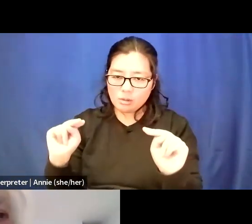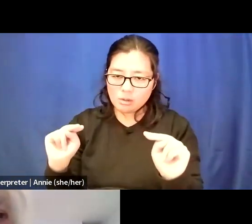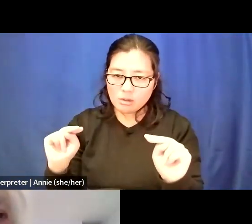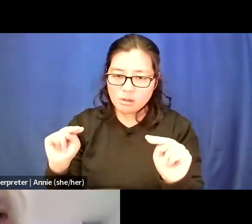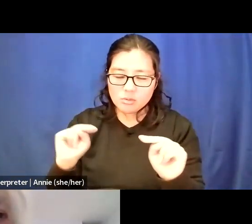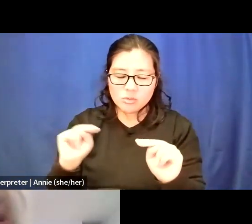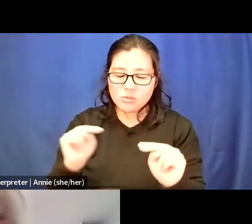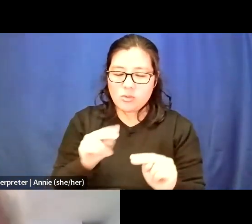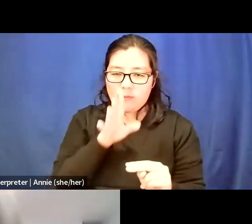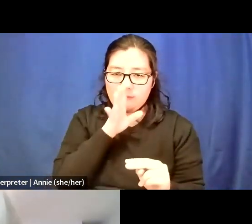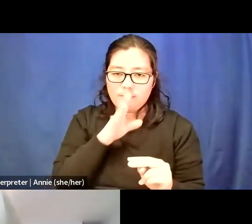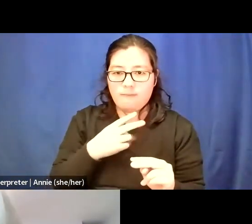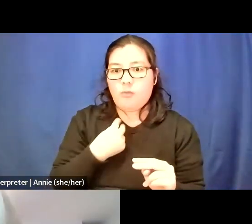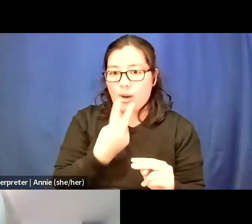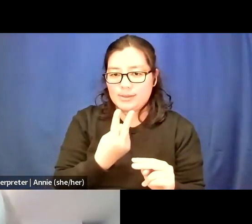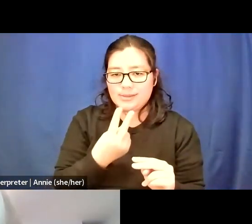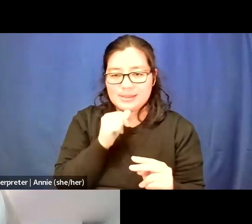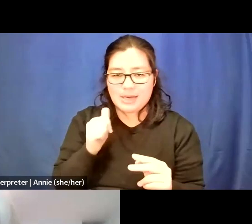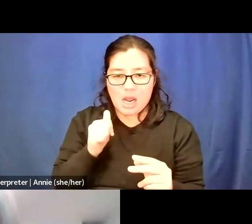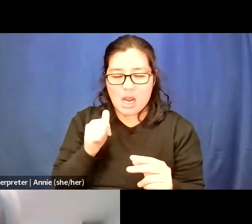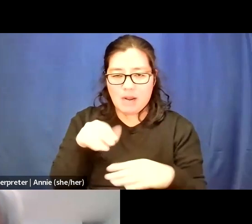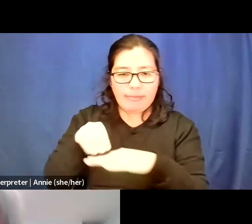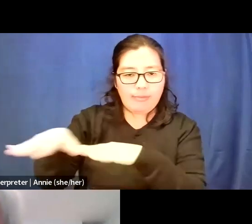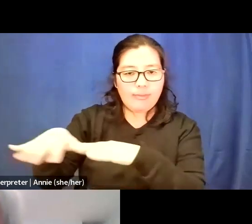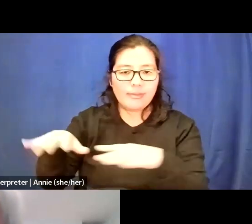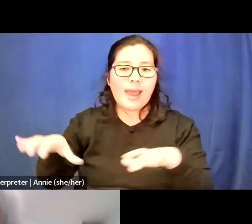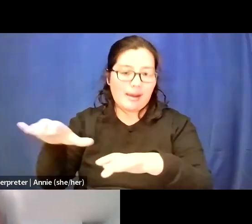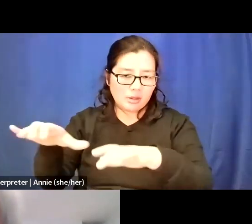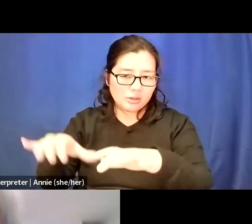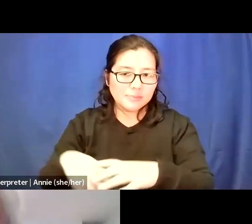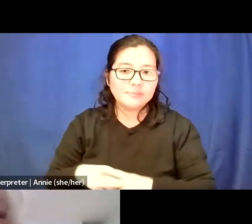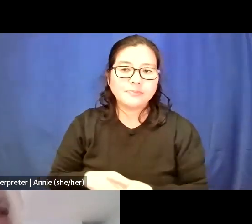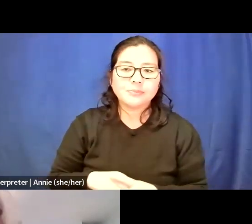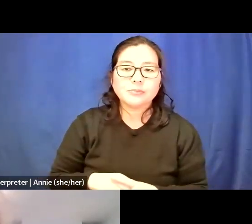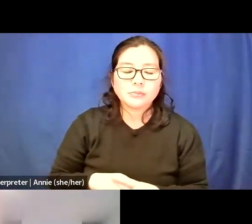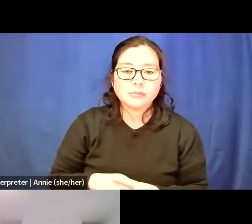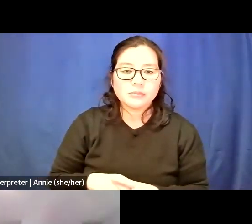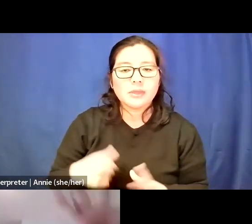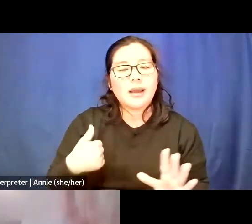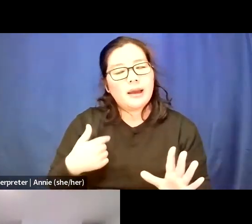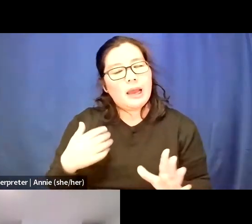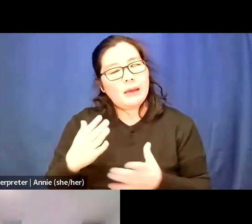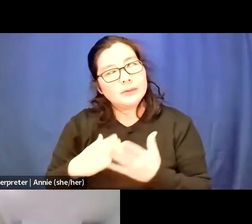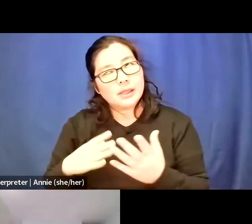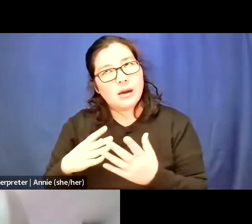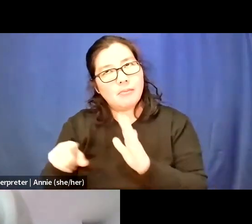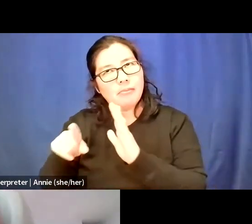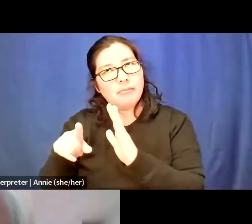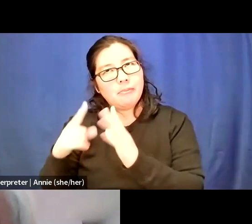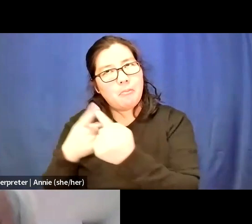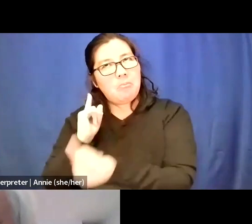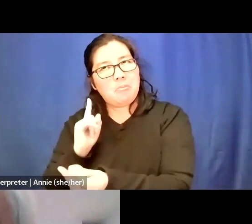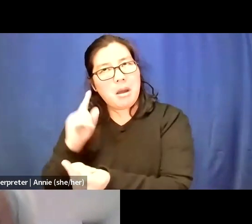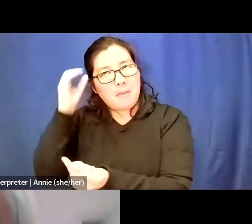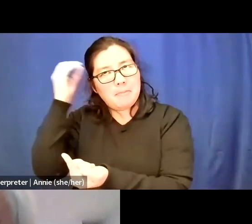voice that's not interfering with the action. And I have some problems with that, but I accept it, that's kind